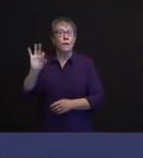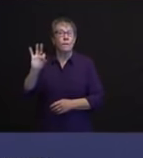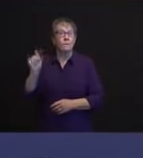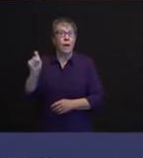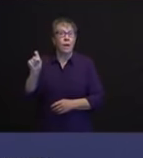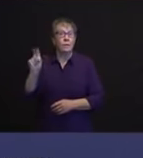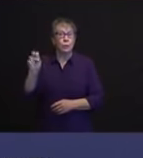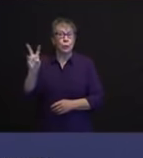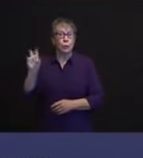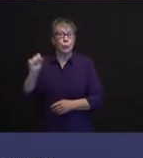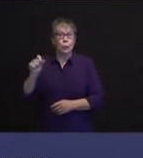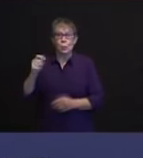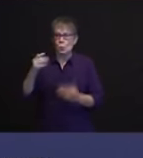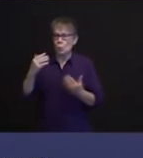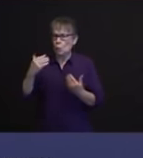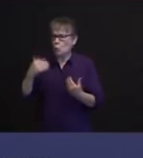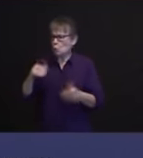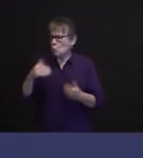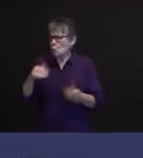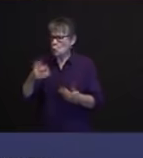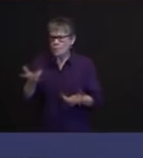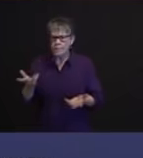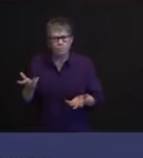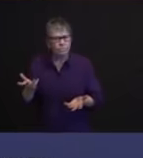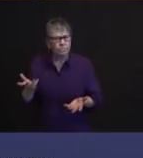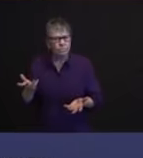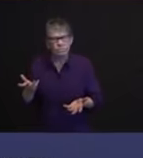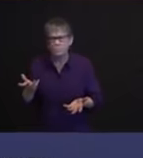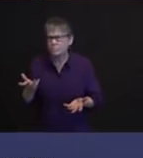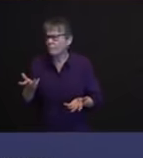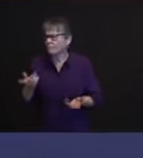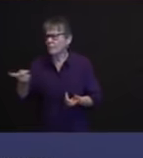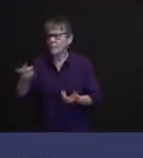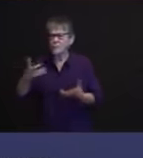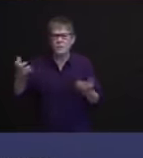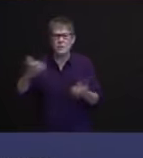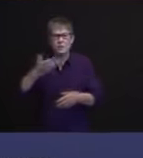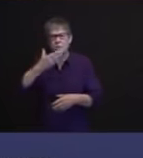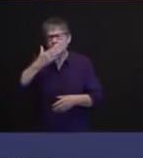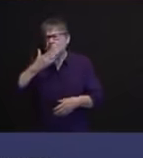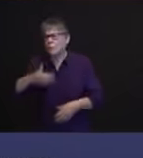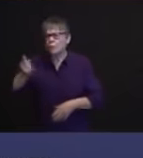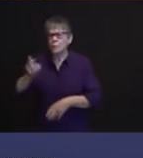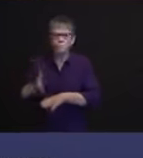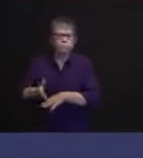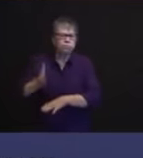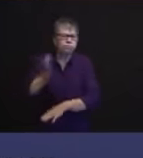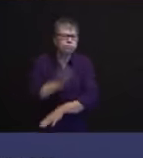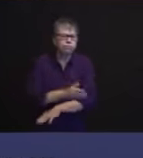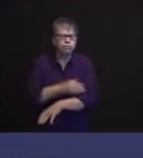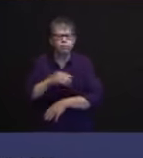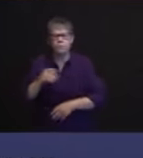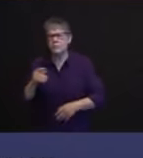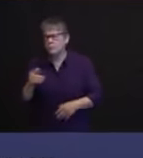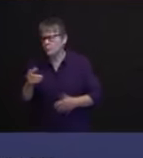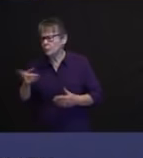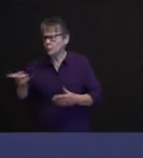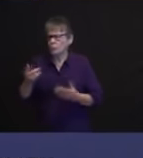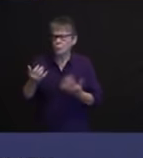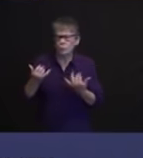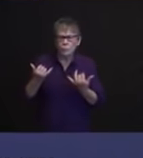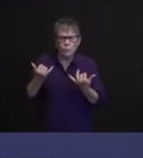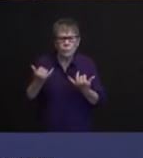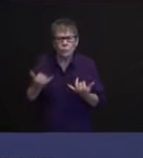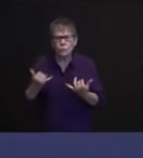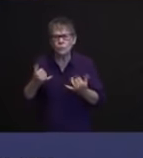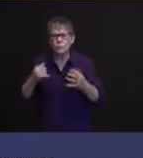made. Hats off to the folks in there battling through this, and in the current administration, as well as the private